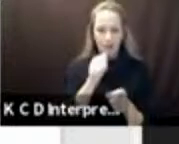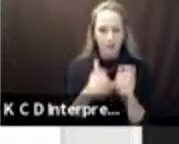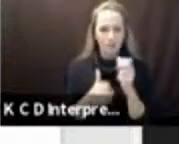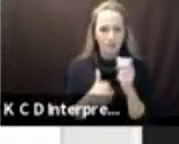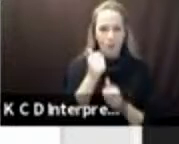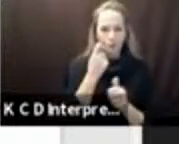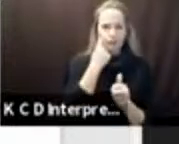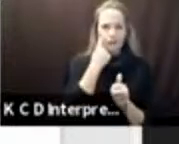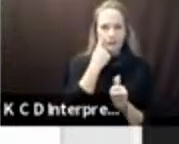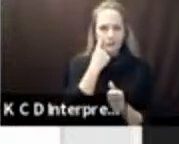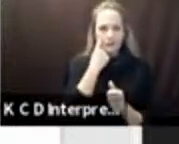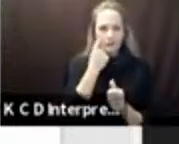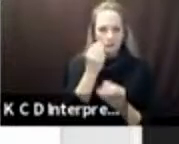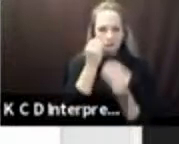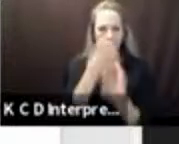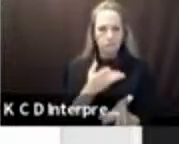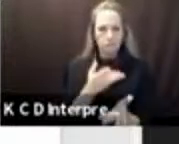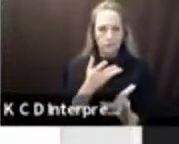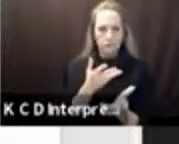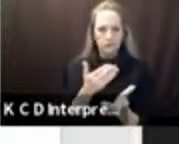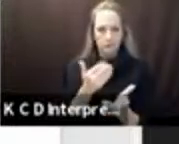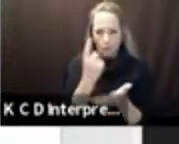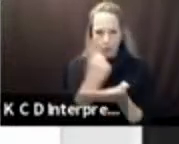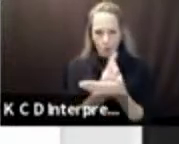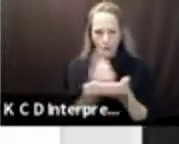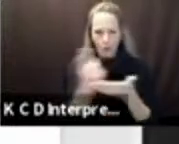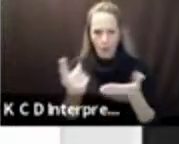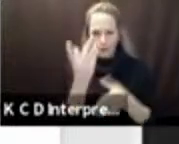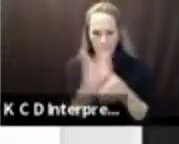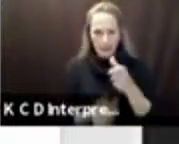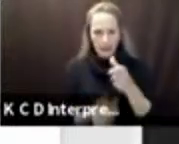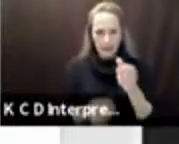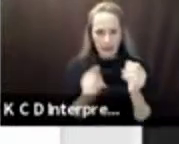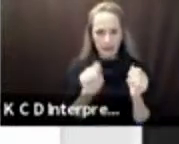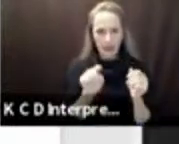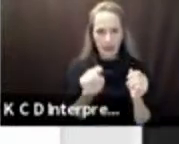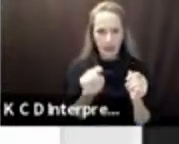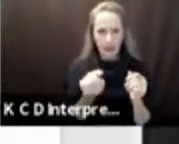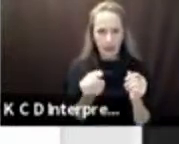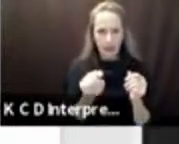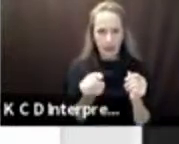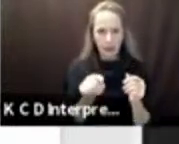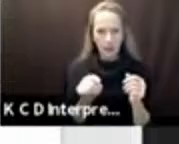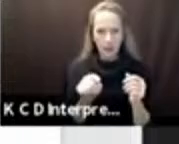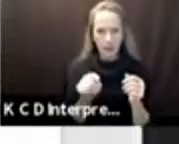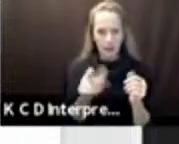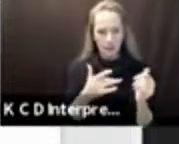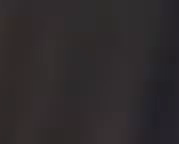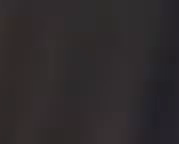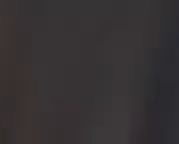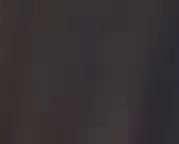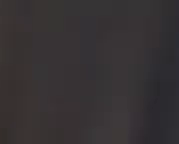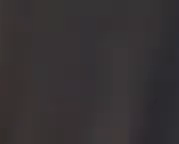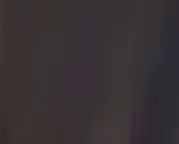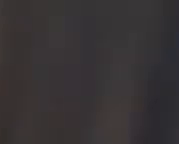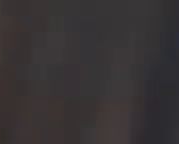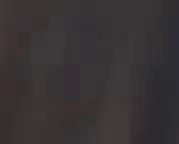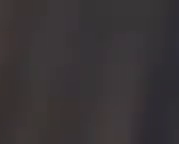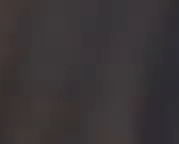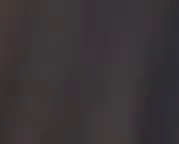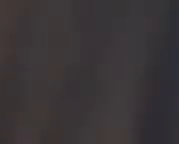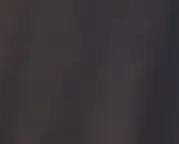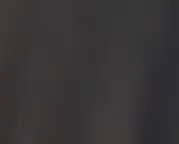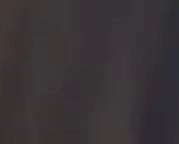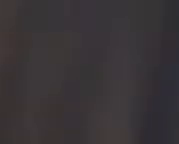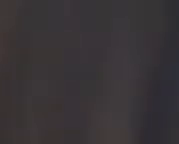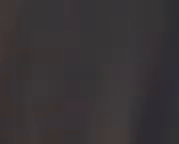presentation. There's 1 week missing on this one. I think this is the one that was sent the week that we were off.